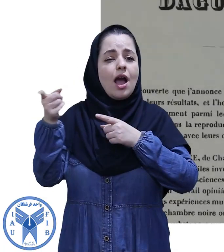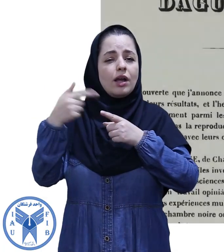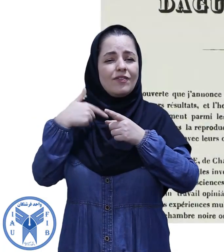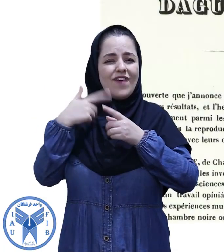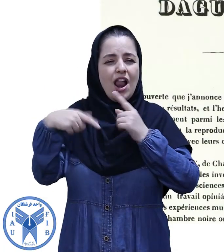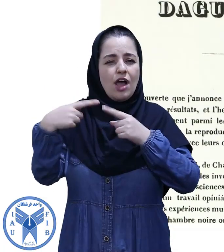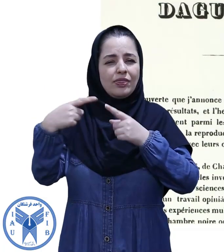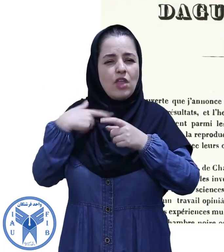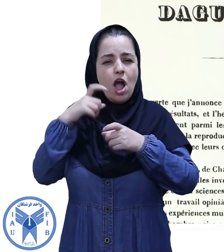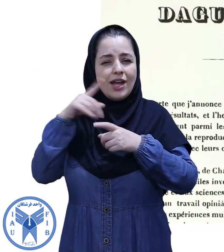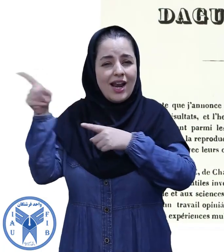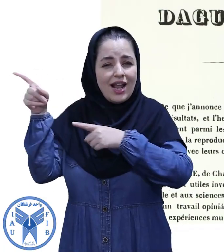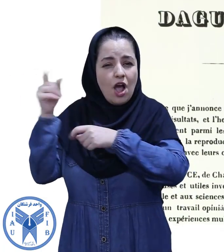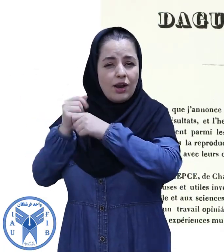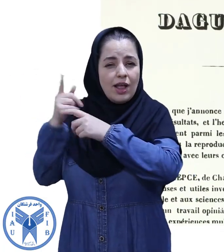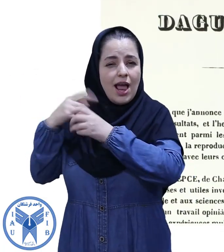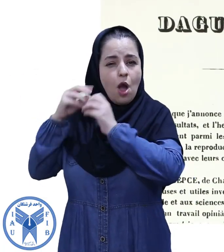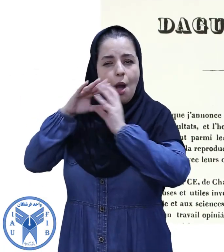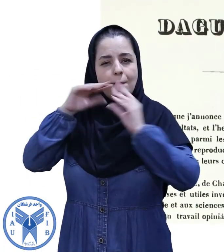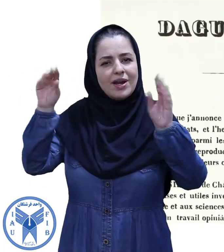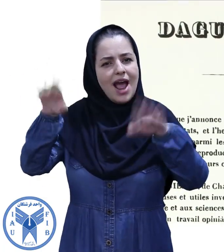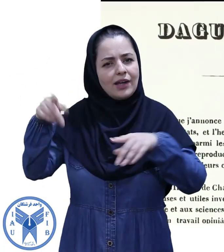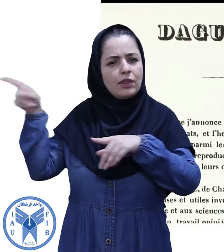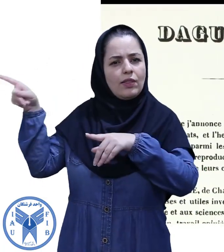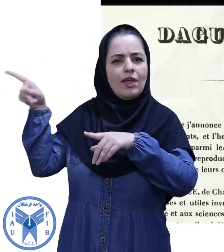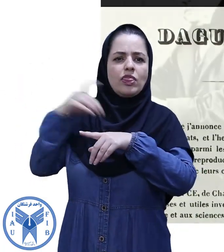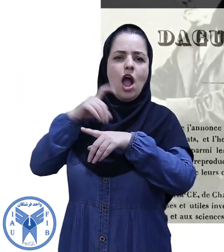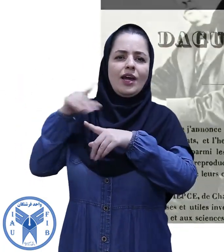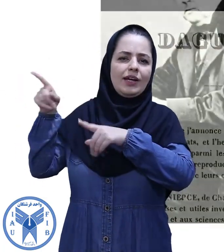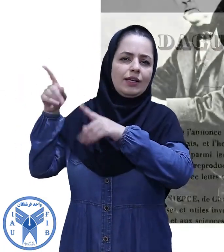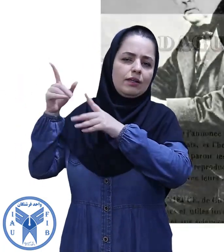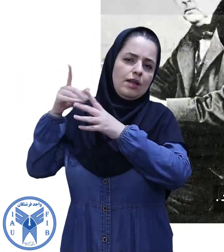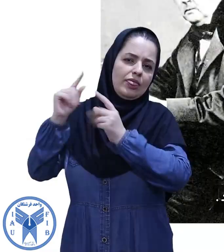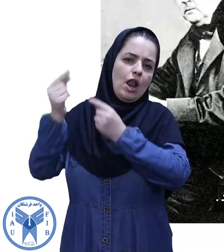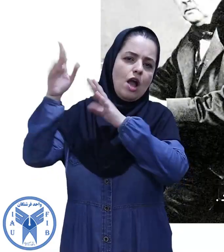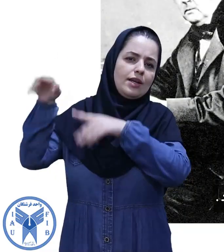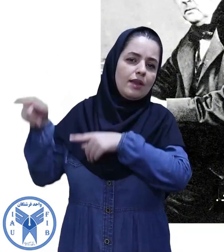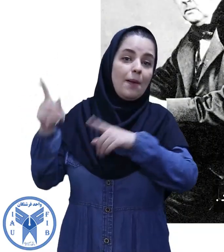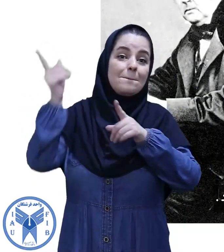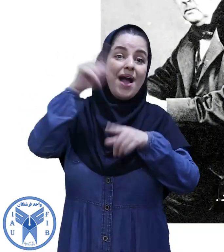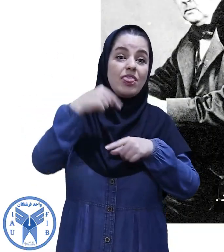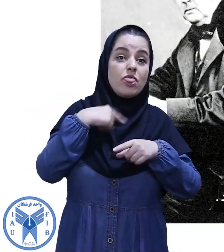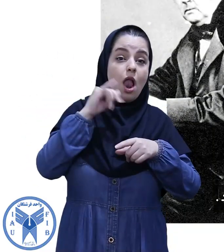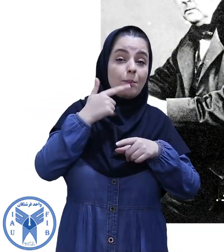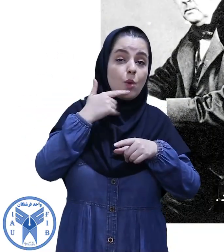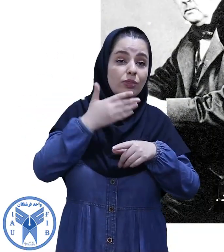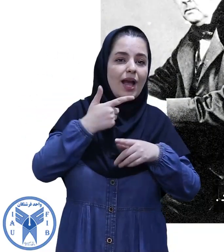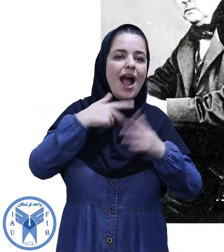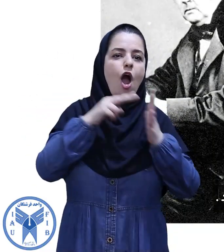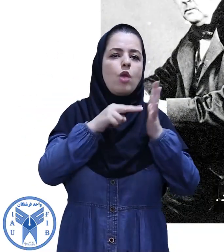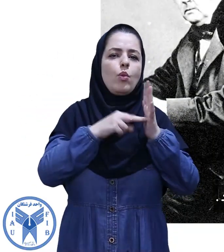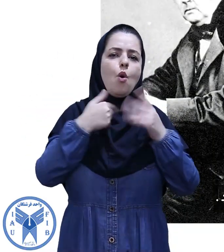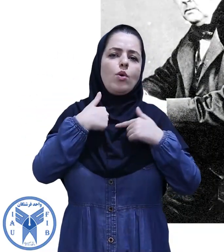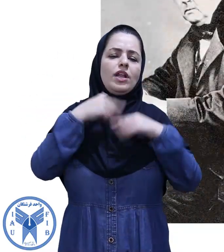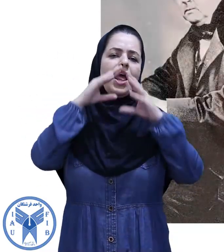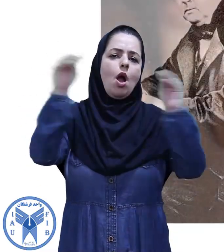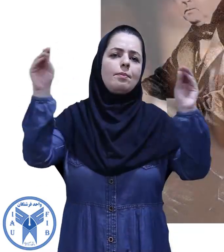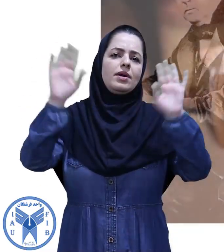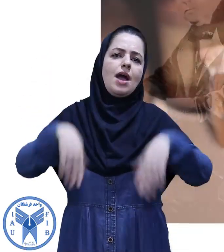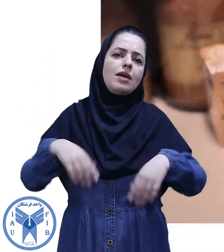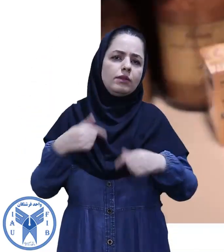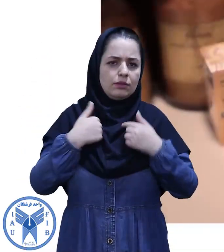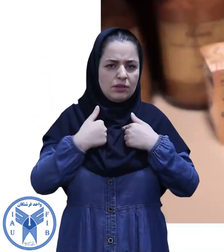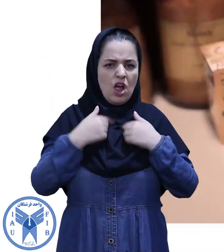process after Daguerre had already announced his own process, after Talbot had announced his process.